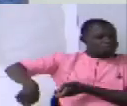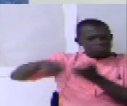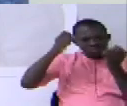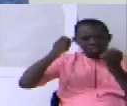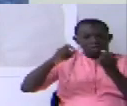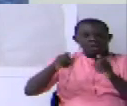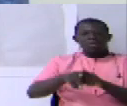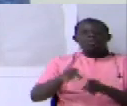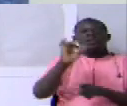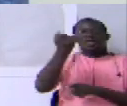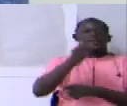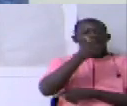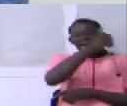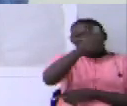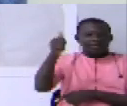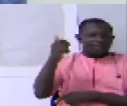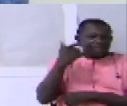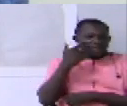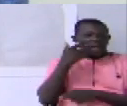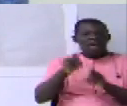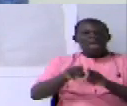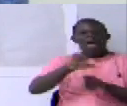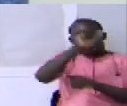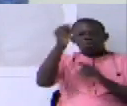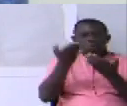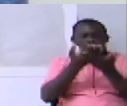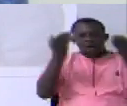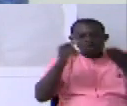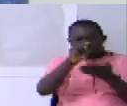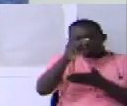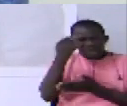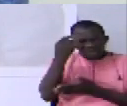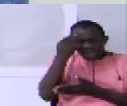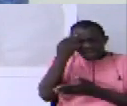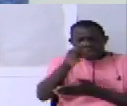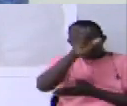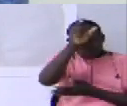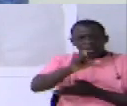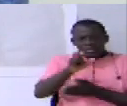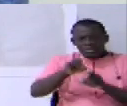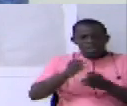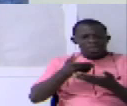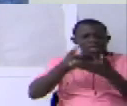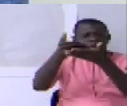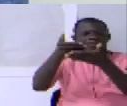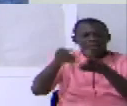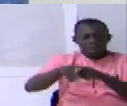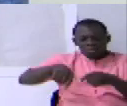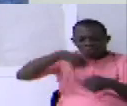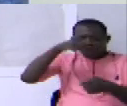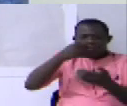Every day. Every day? Yeah. And why do you think they are throwing it away?